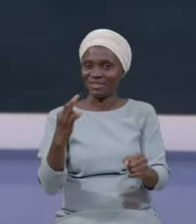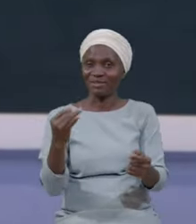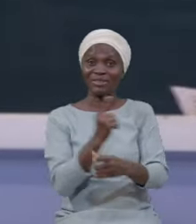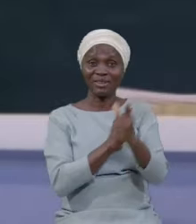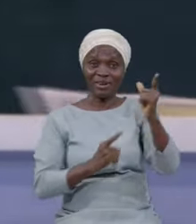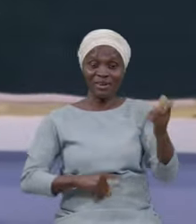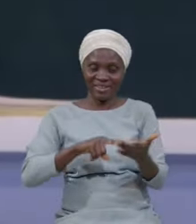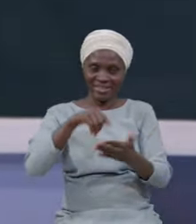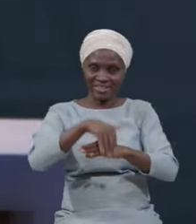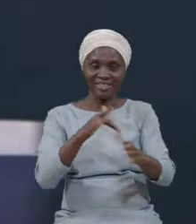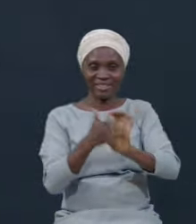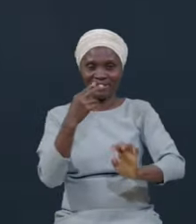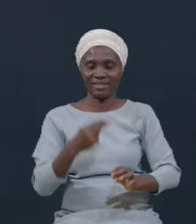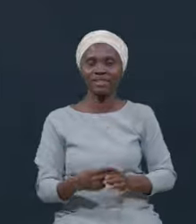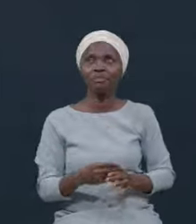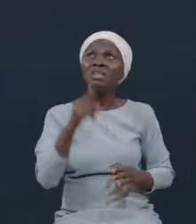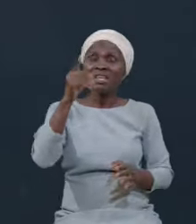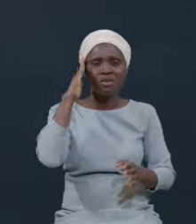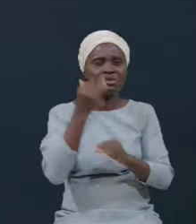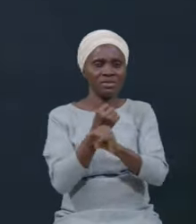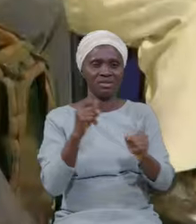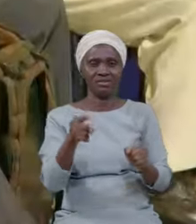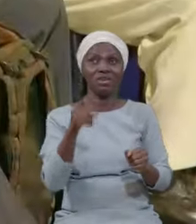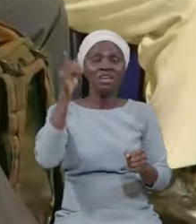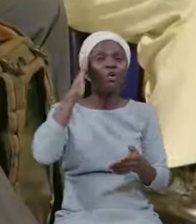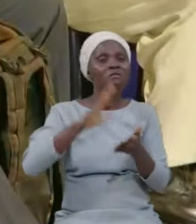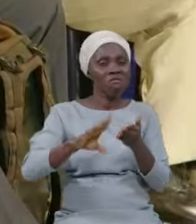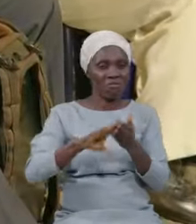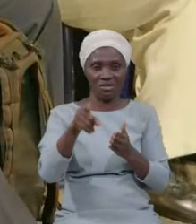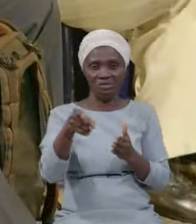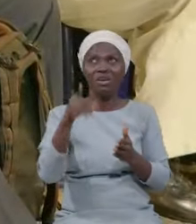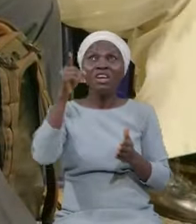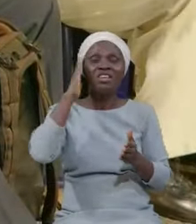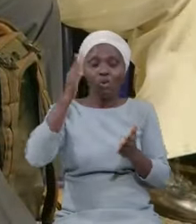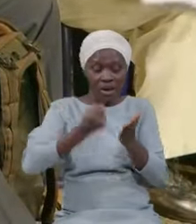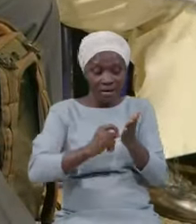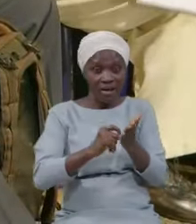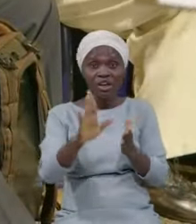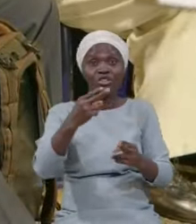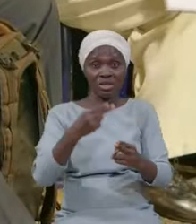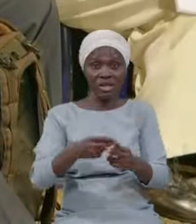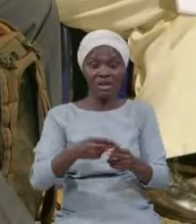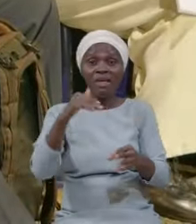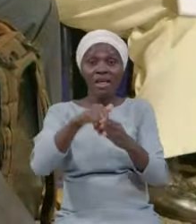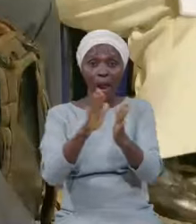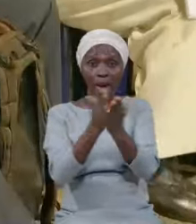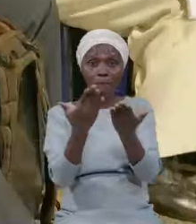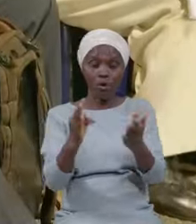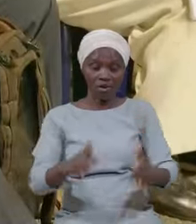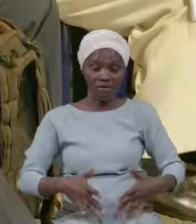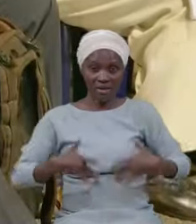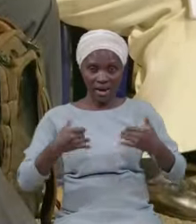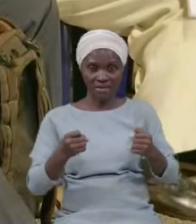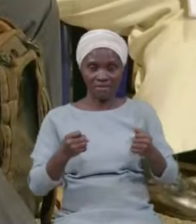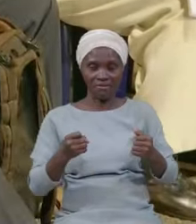you. It will forgive you. He will write your name in the book of life. That's